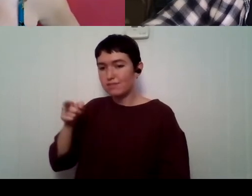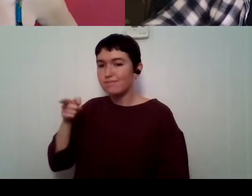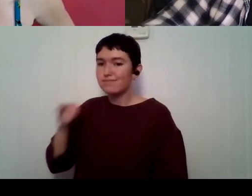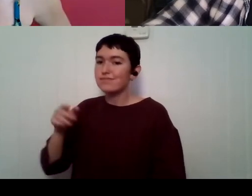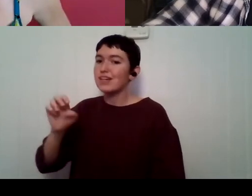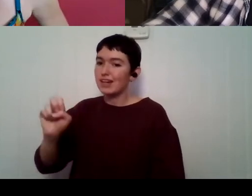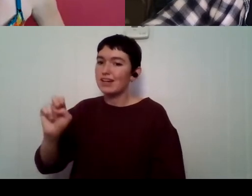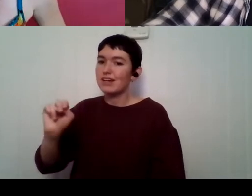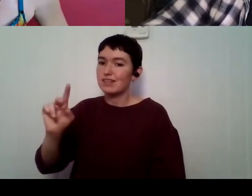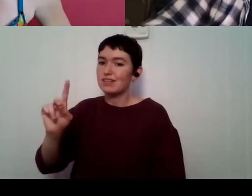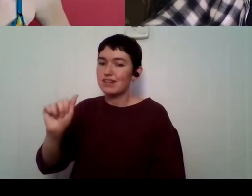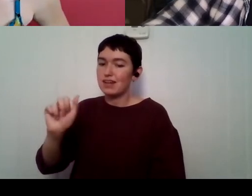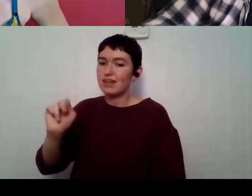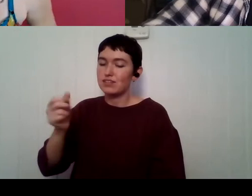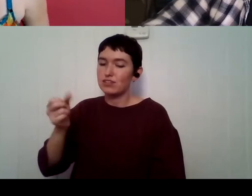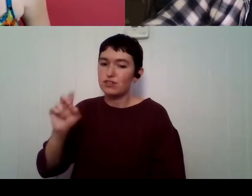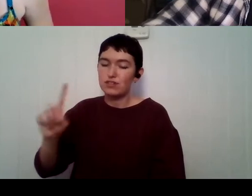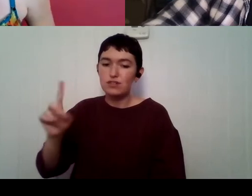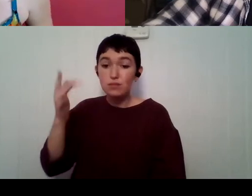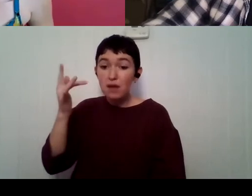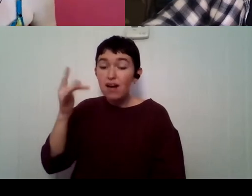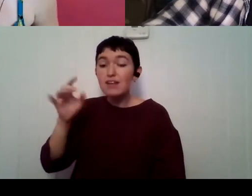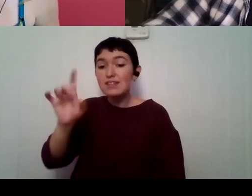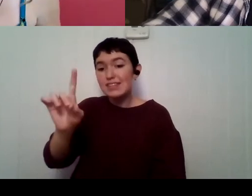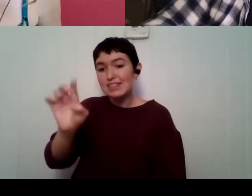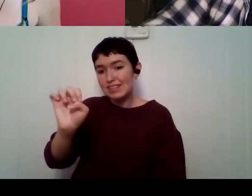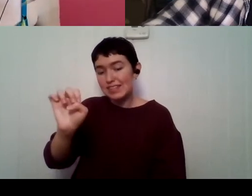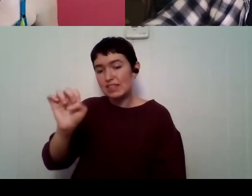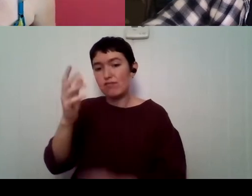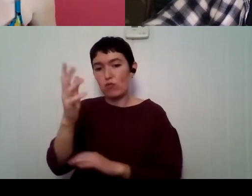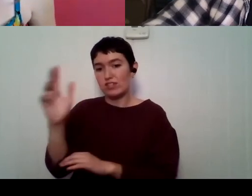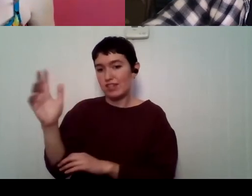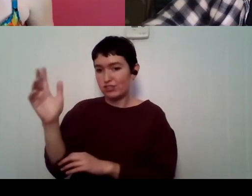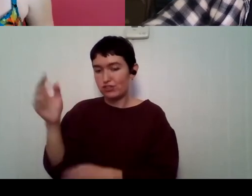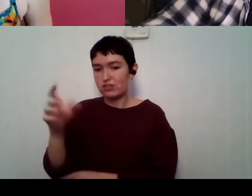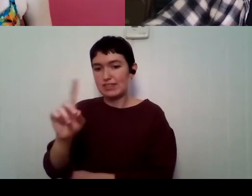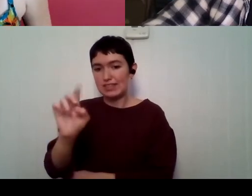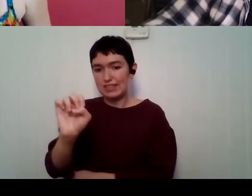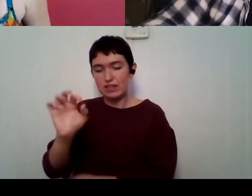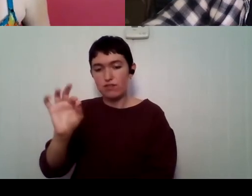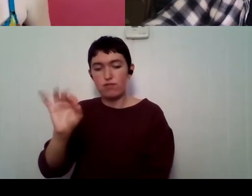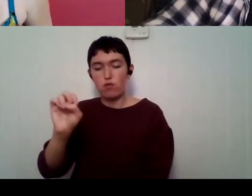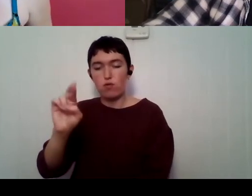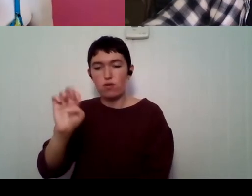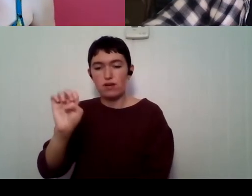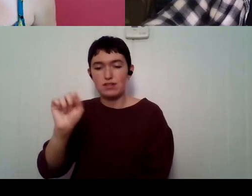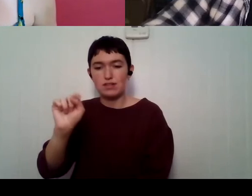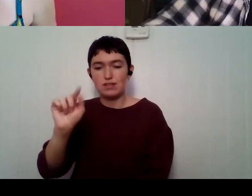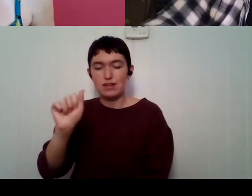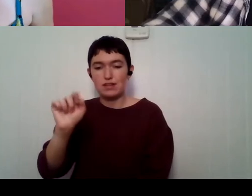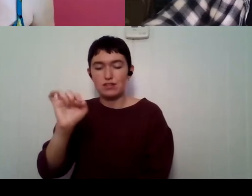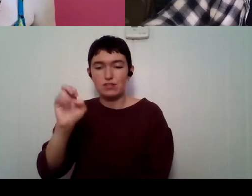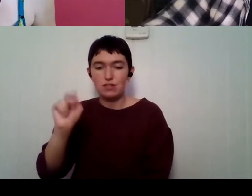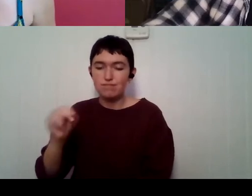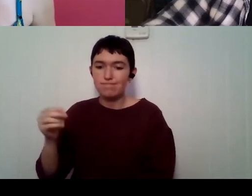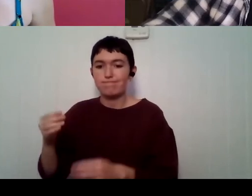of deforestation, human encroachment. They only live in Borneo and Sumatra. That's the only place where you can find them. And so they're